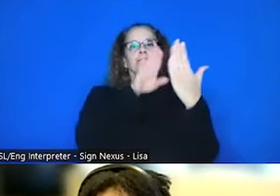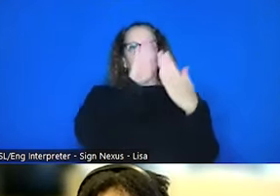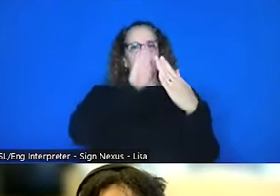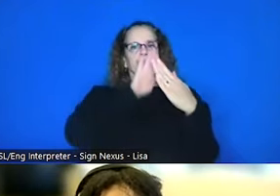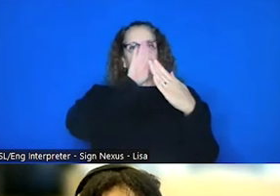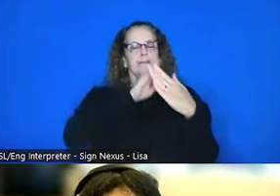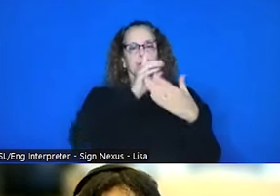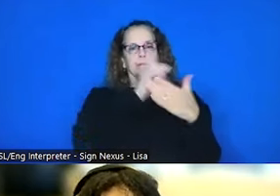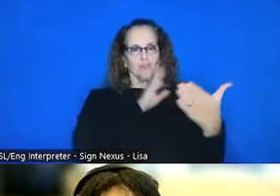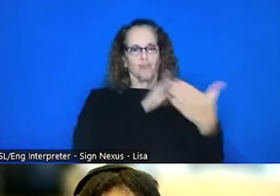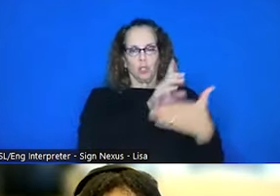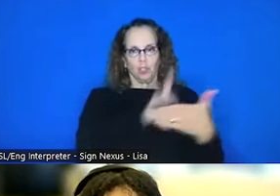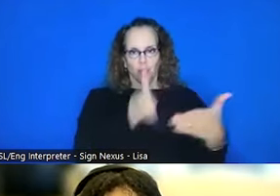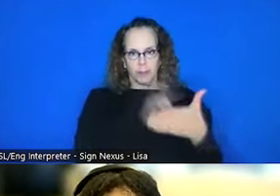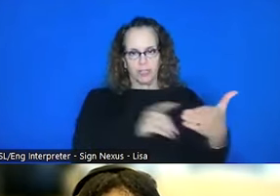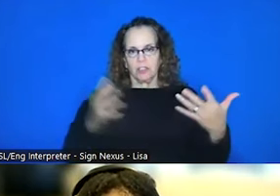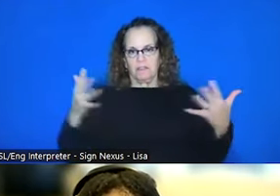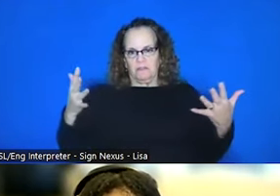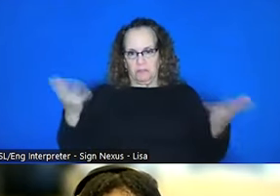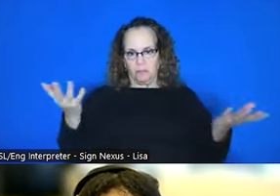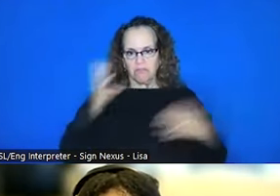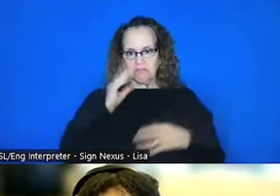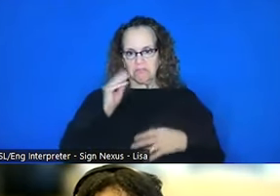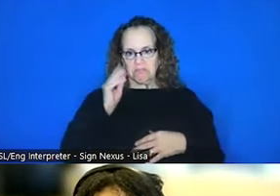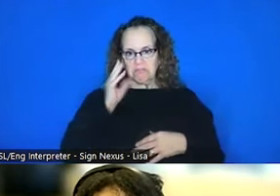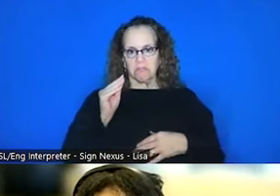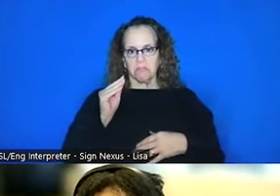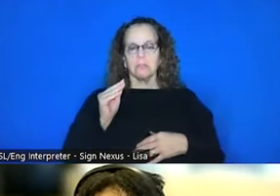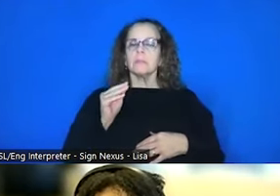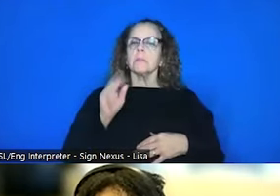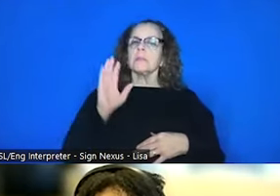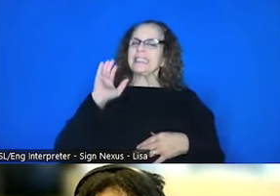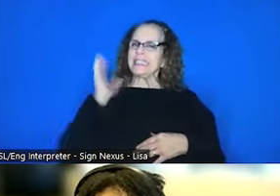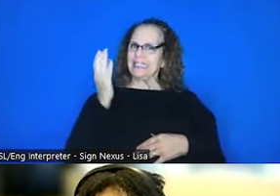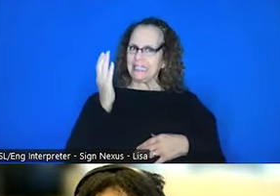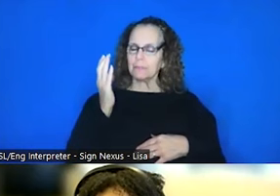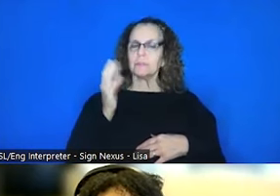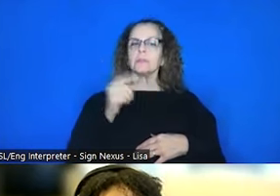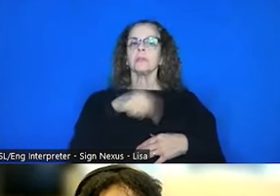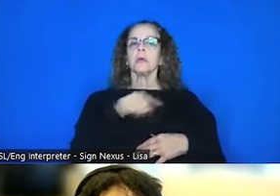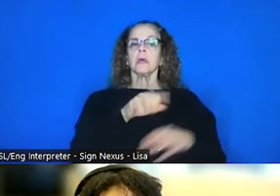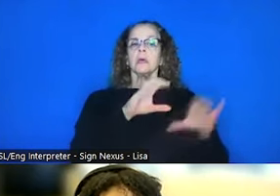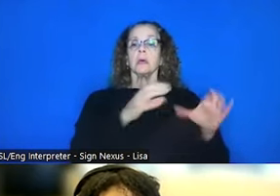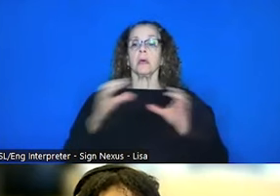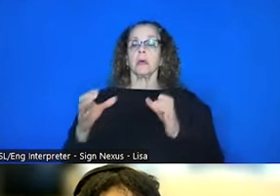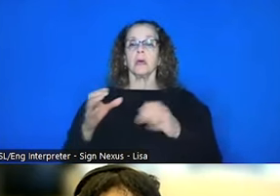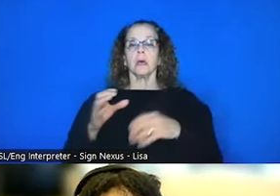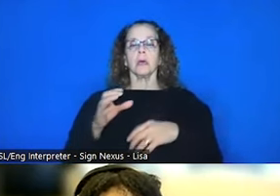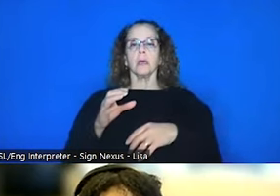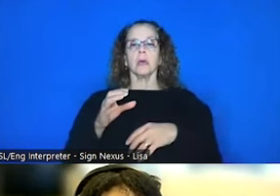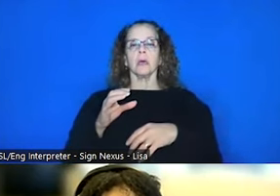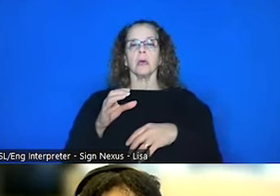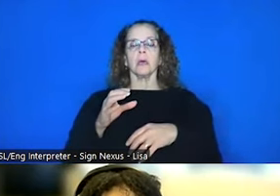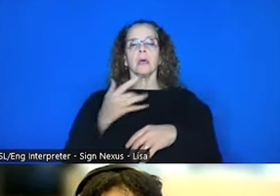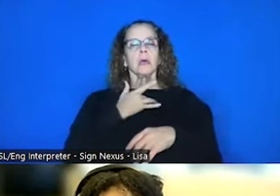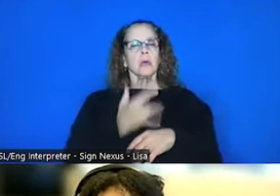violence. According to the Human Rights Campaign, 63% of victims of fatal violence against trans and gender-expansive people are Black